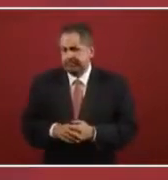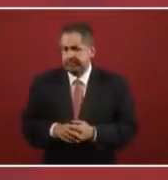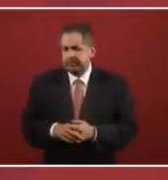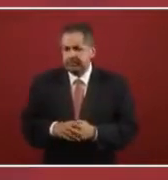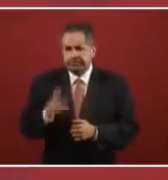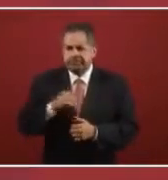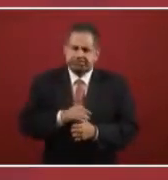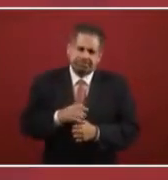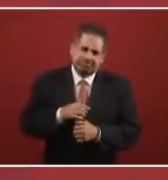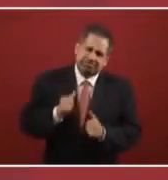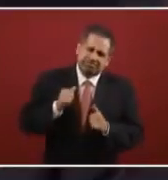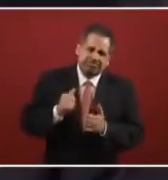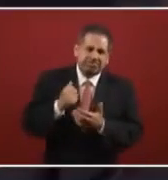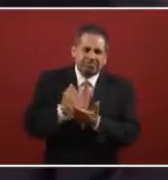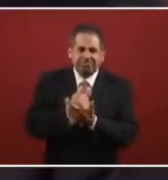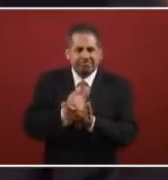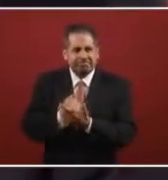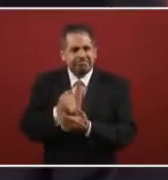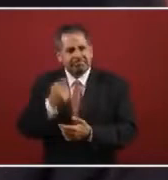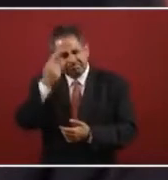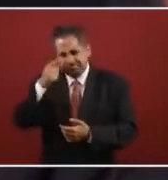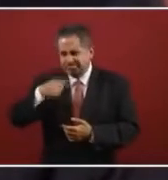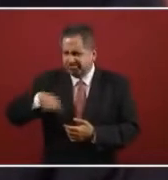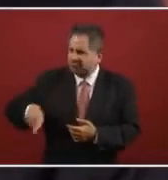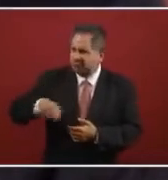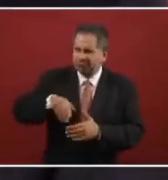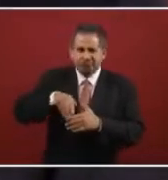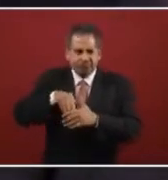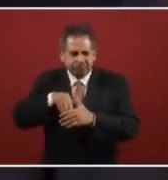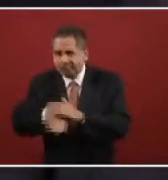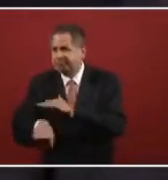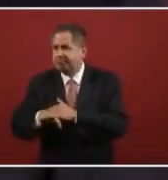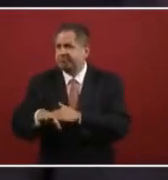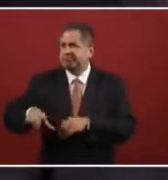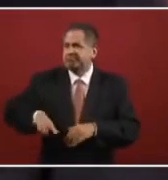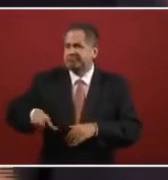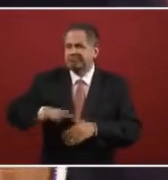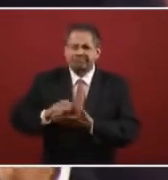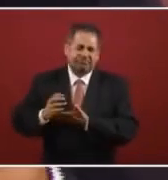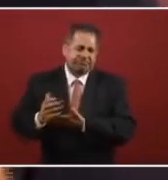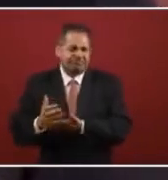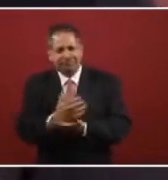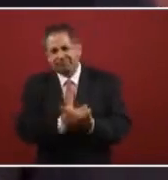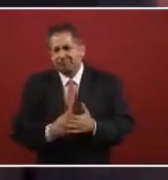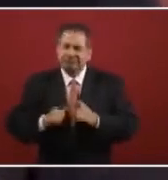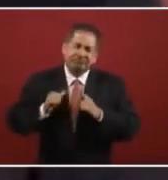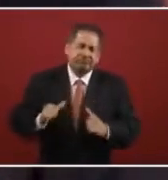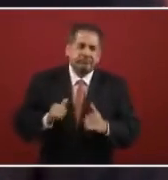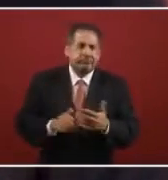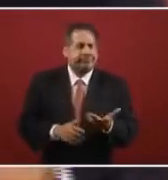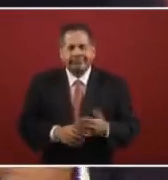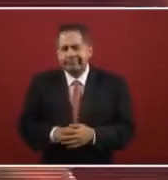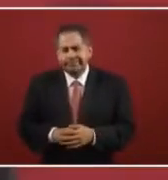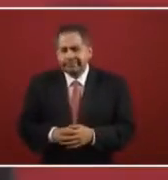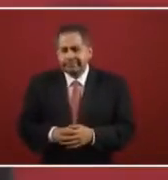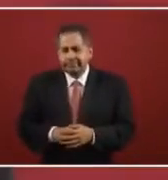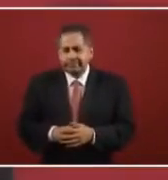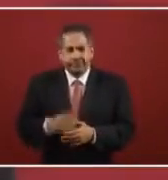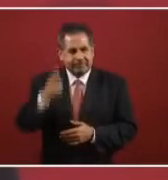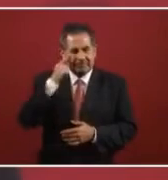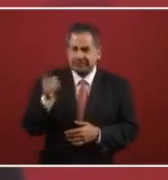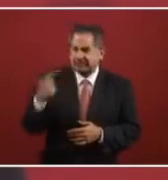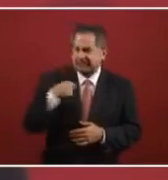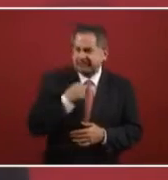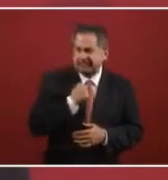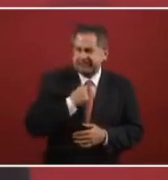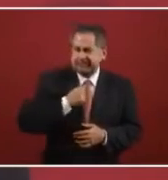It's ya la not so you hice, could say, oh, I made it. me colé, I got up in there. así era antes. That's the way they used to Tengo do una before. buena palanca.